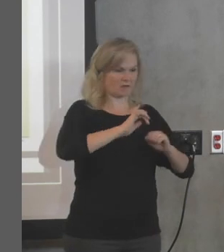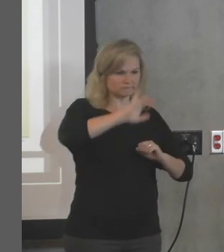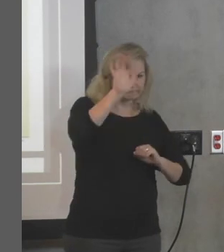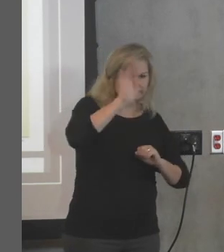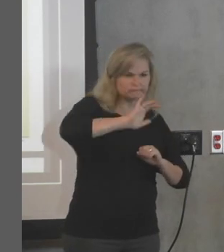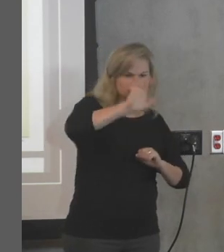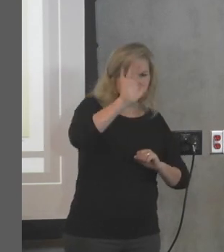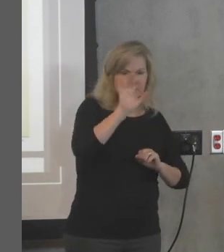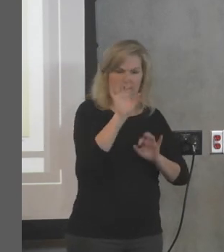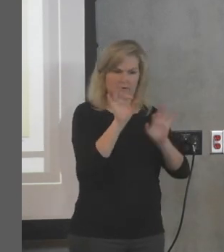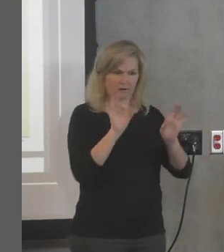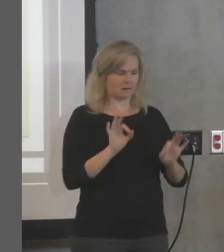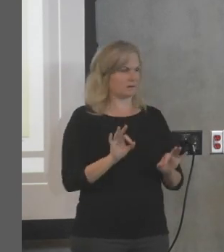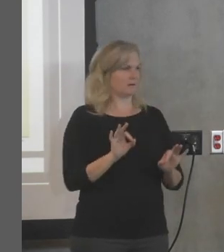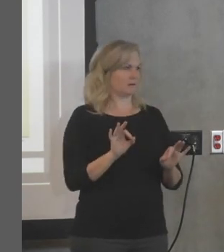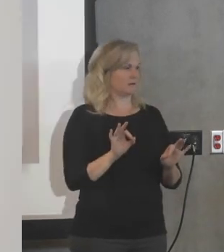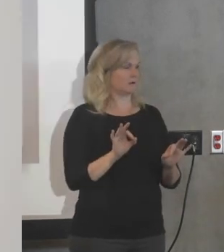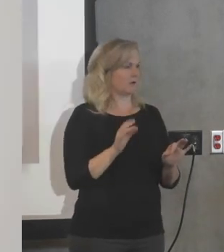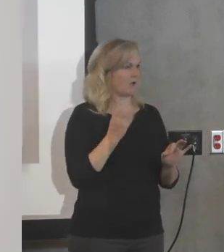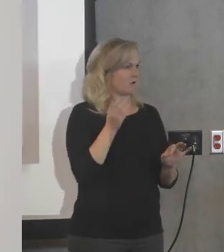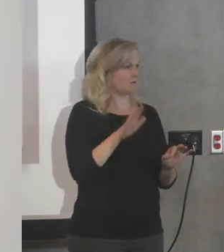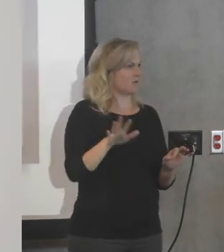out there, but they're great.